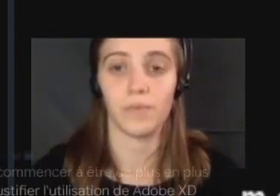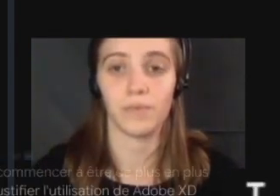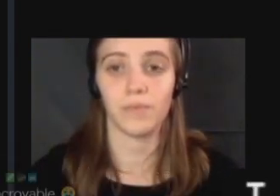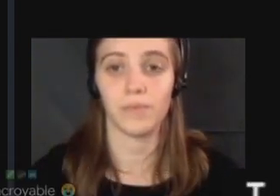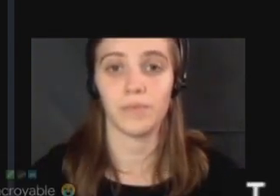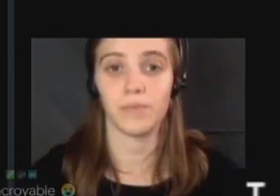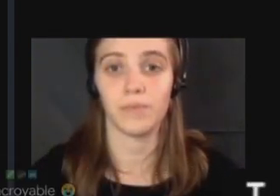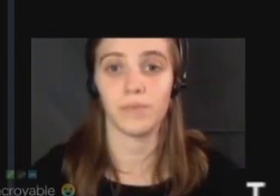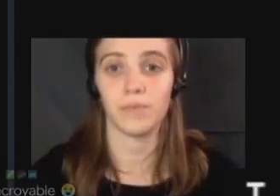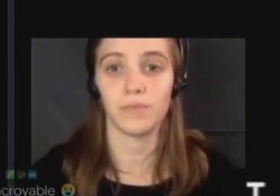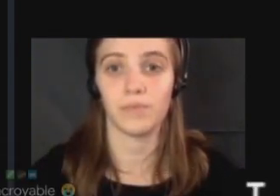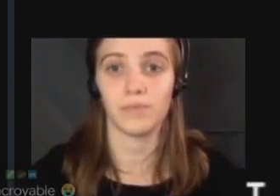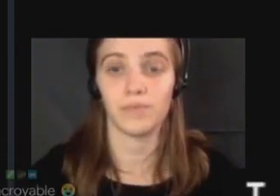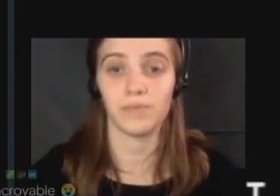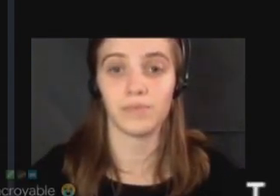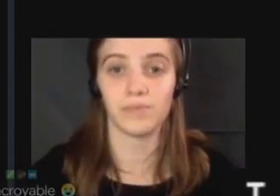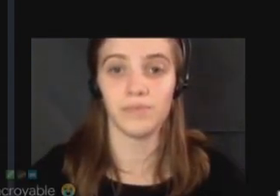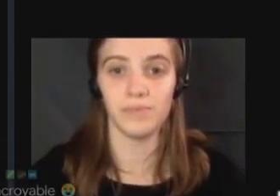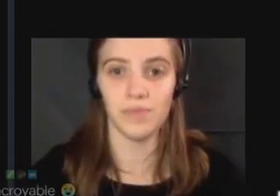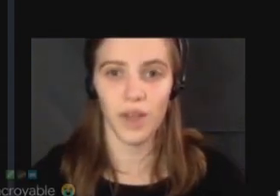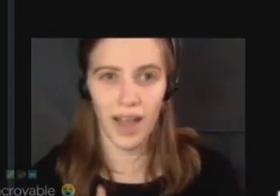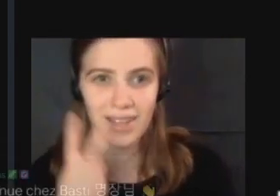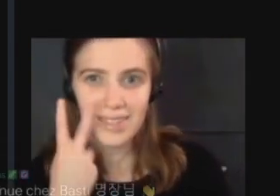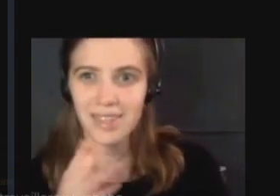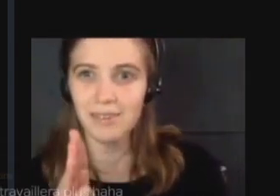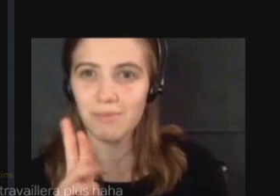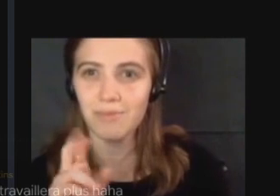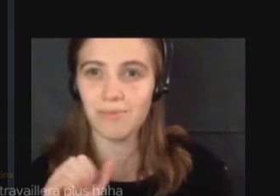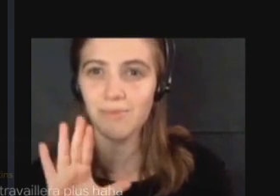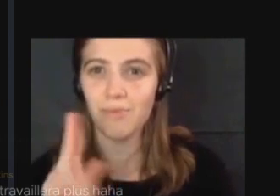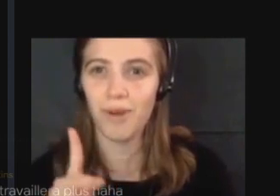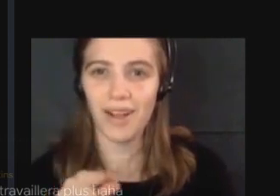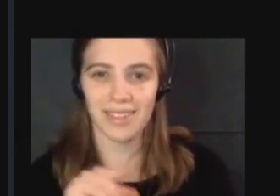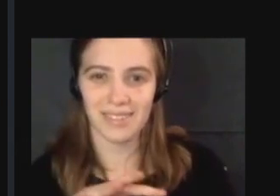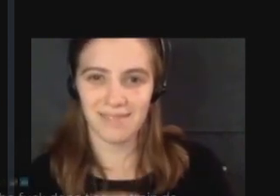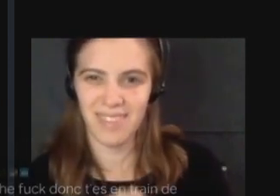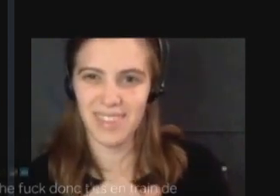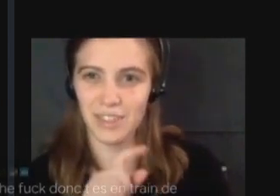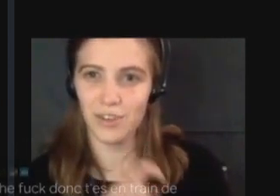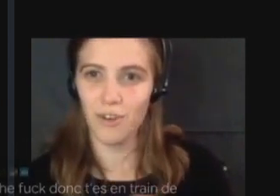complete that work. And actually, I see that Brock has C'est done that as well. incroyable, je chiale.